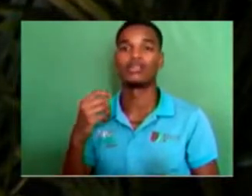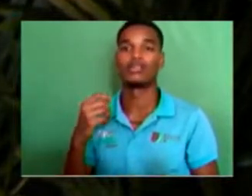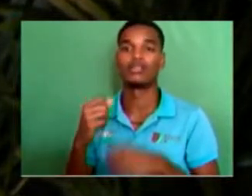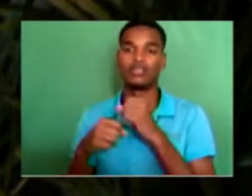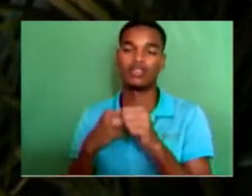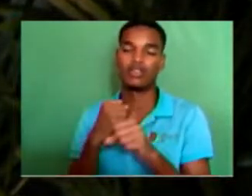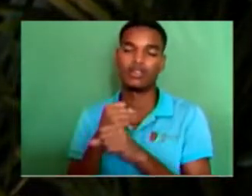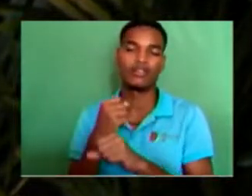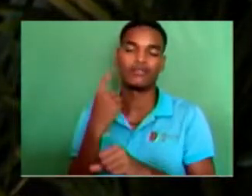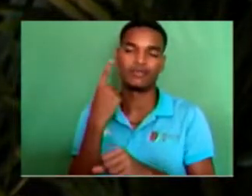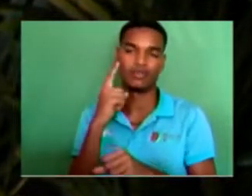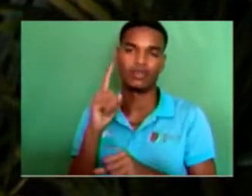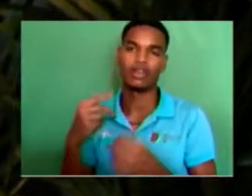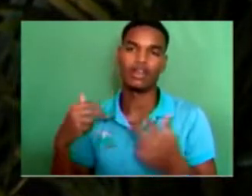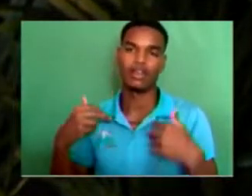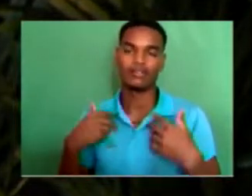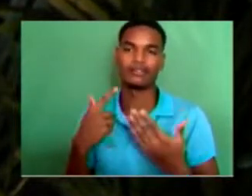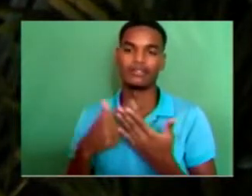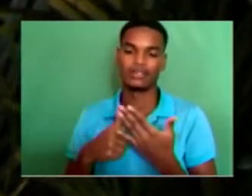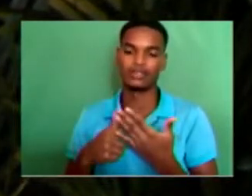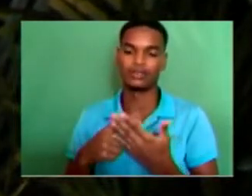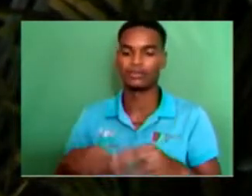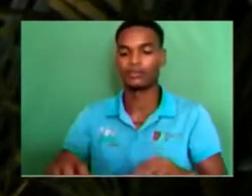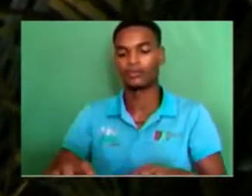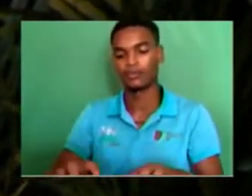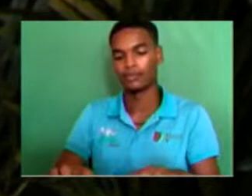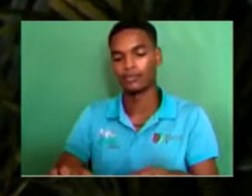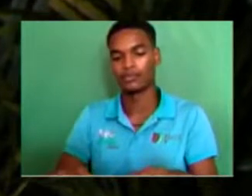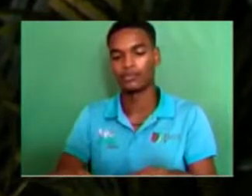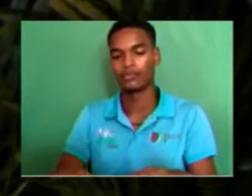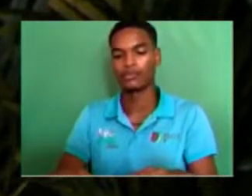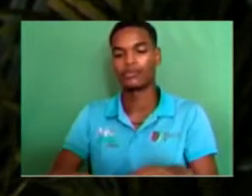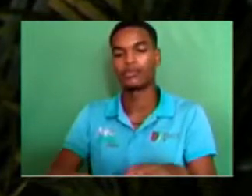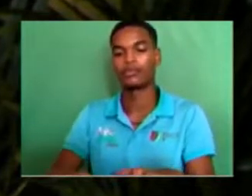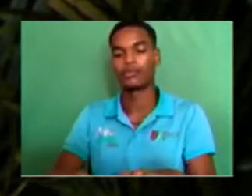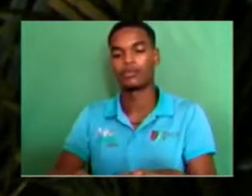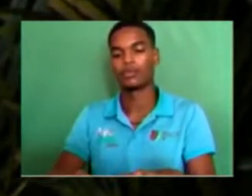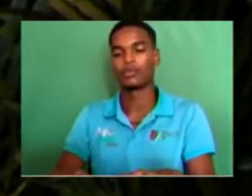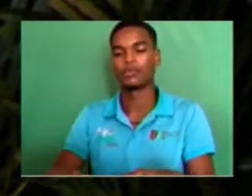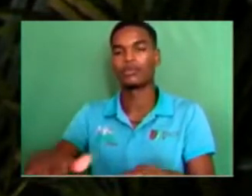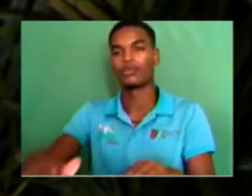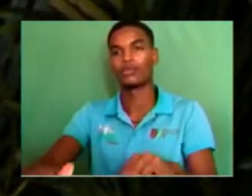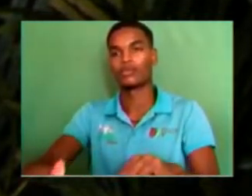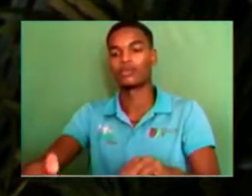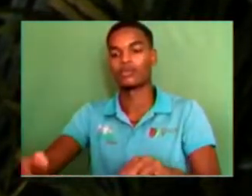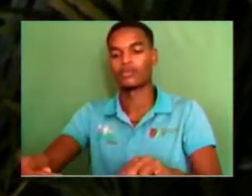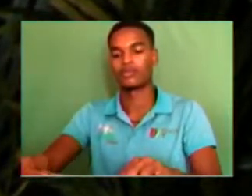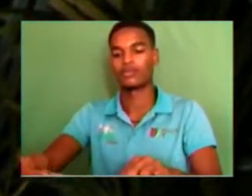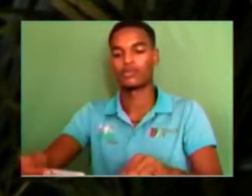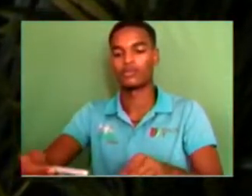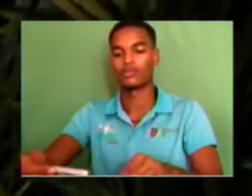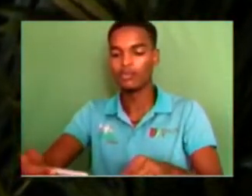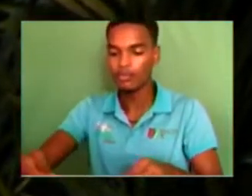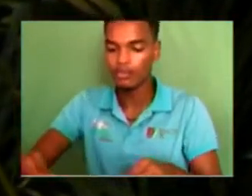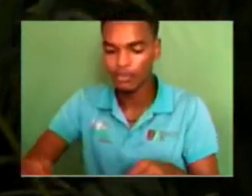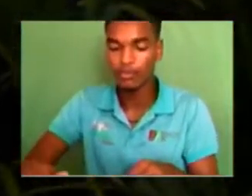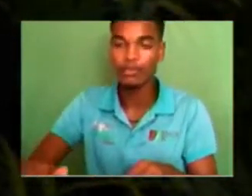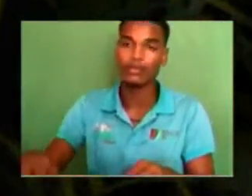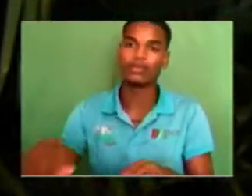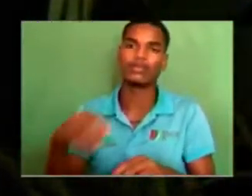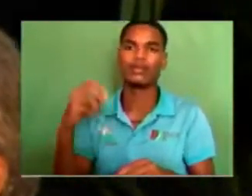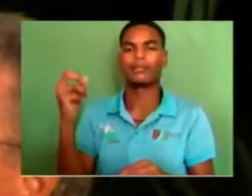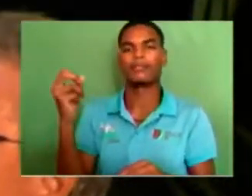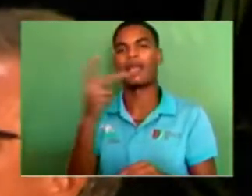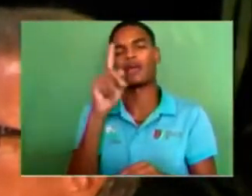discussions. So I had a question to go back to the question of affordability of devices, because I would